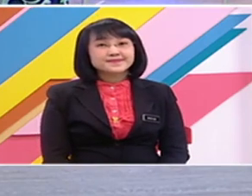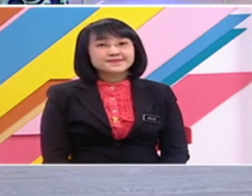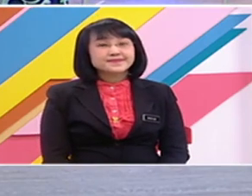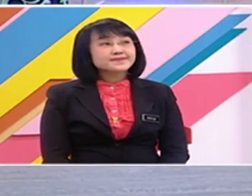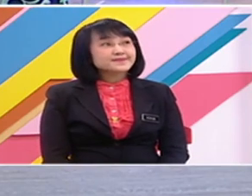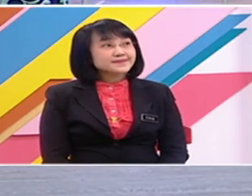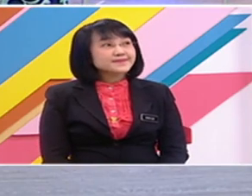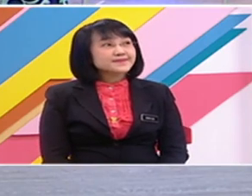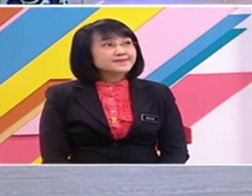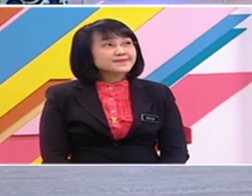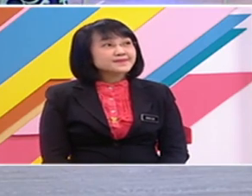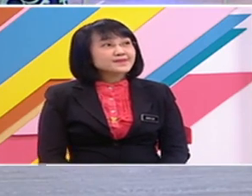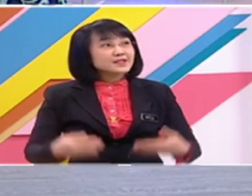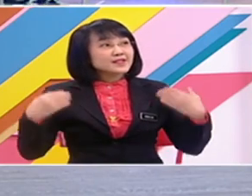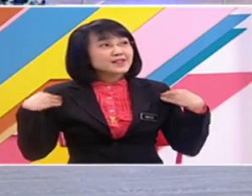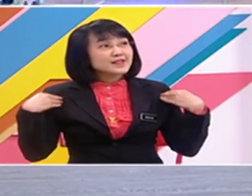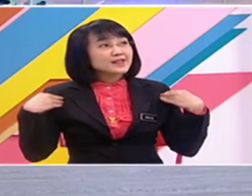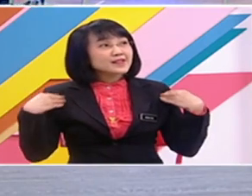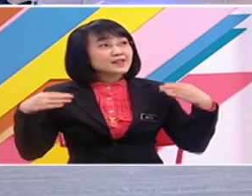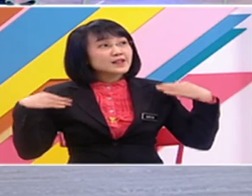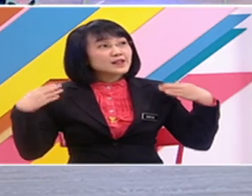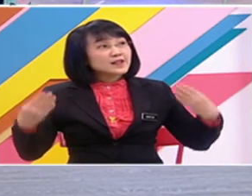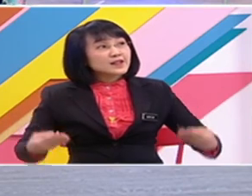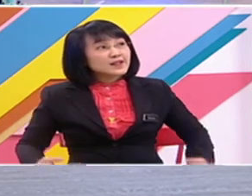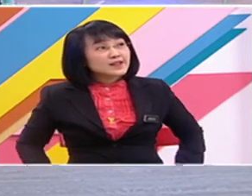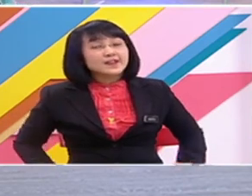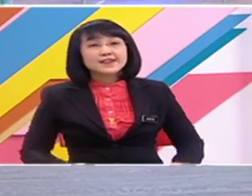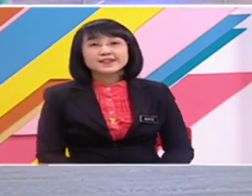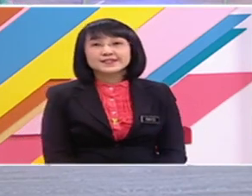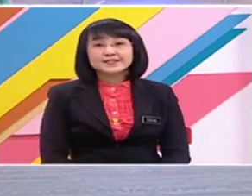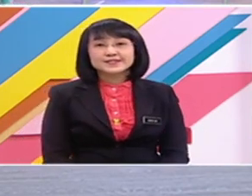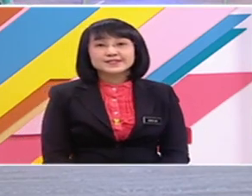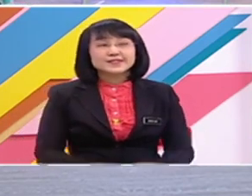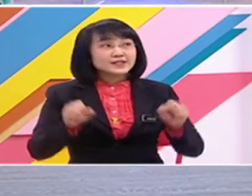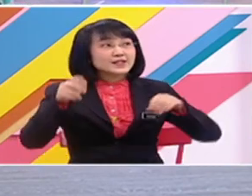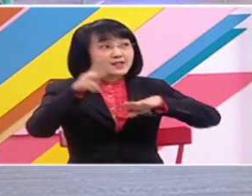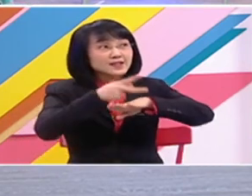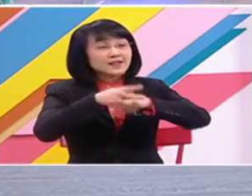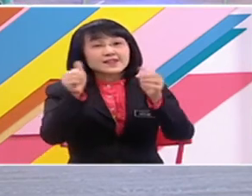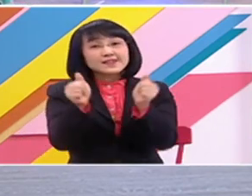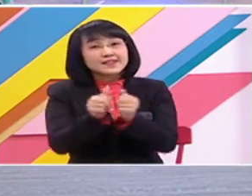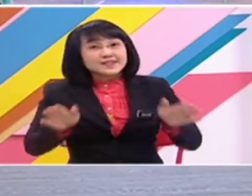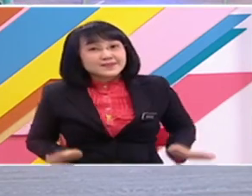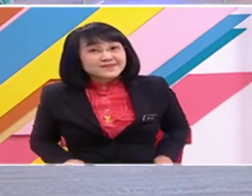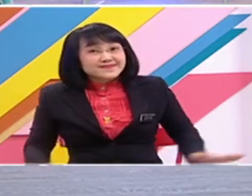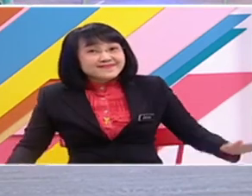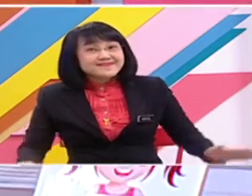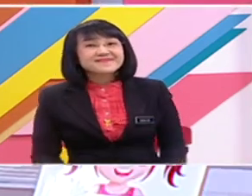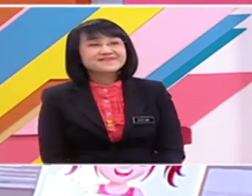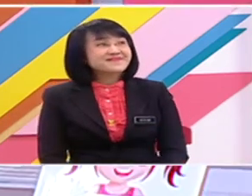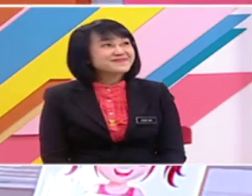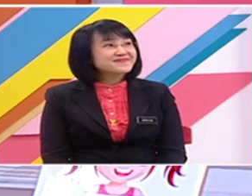right, teacher? Here. Maybe it can mix with the skirt. Really? Maybe I'll pick the same